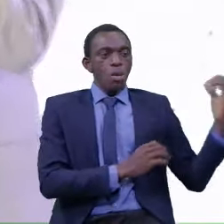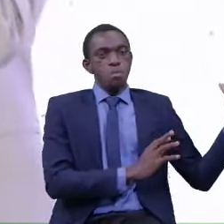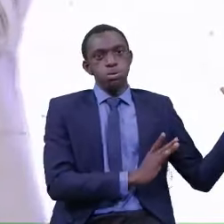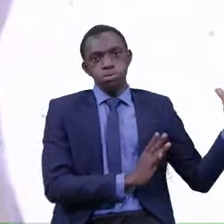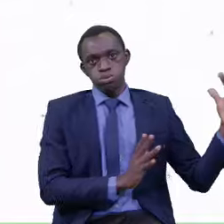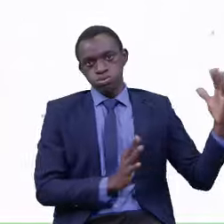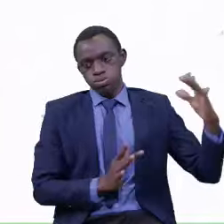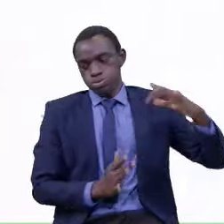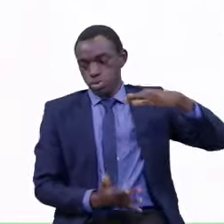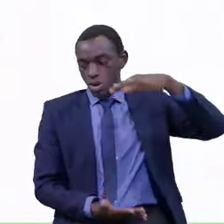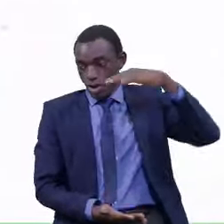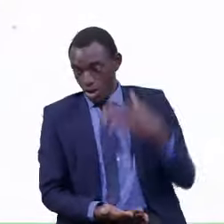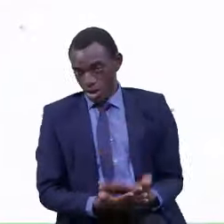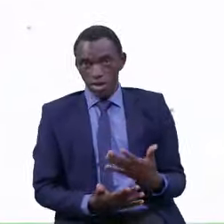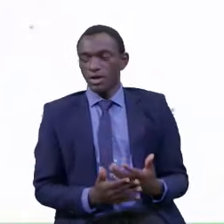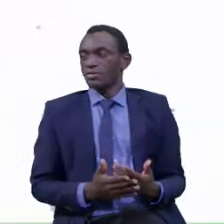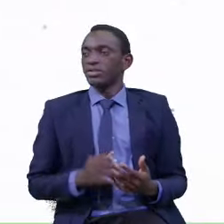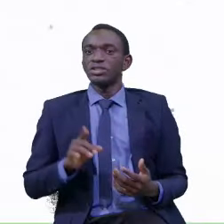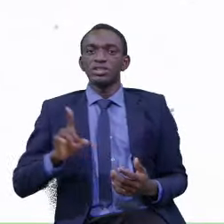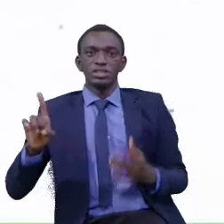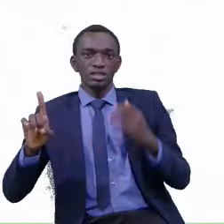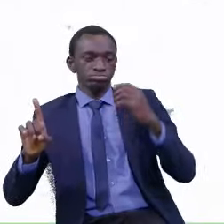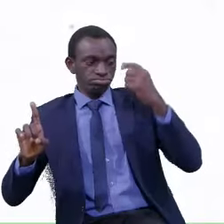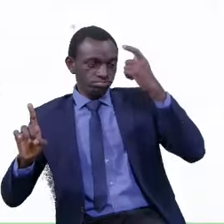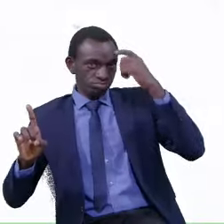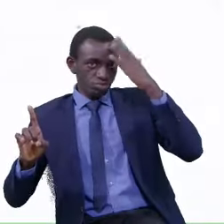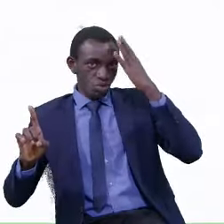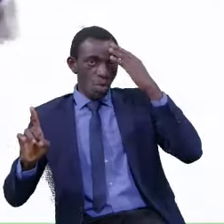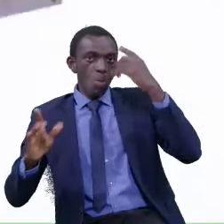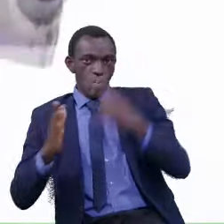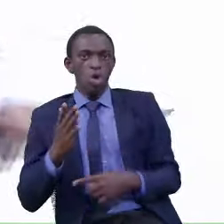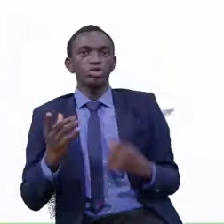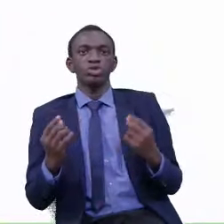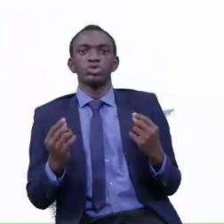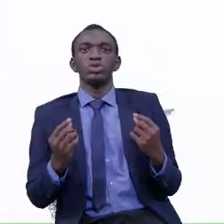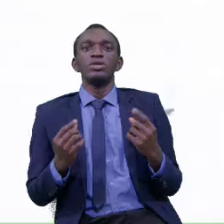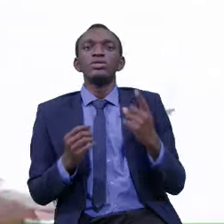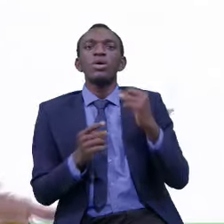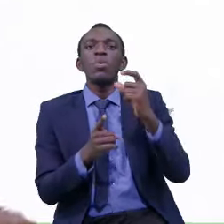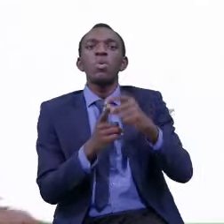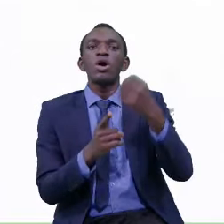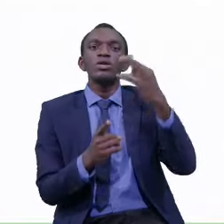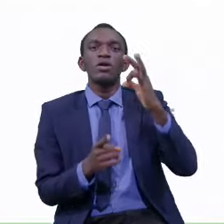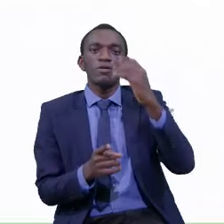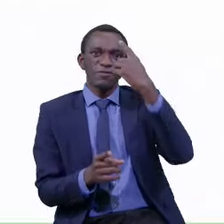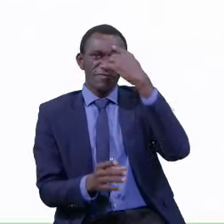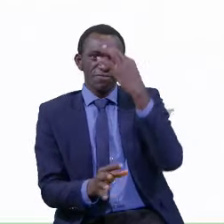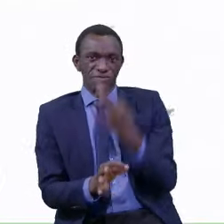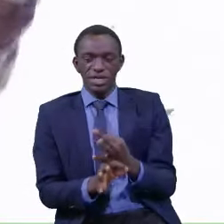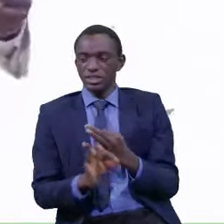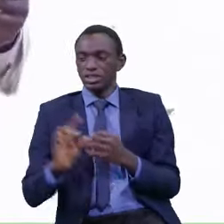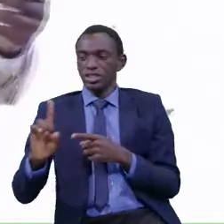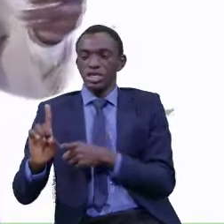of wisdom. The word of faith. Lord, make them blind. And they were